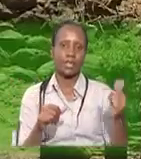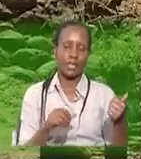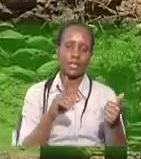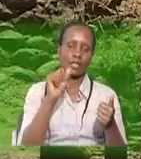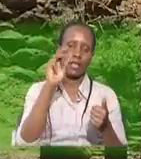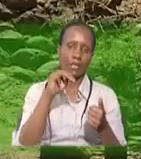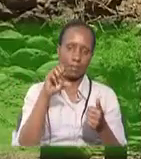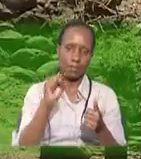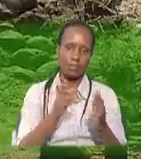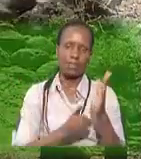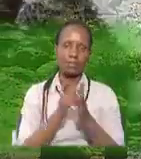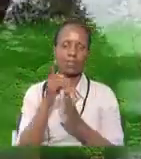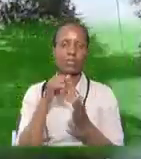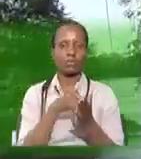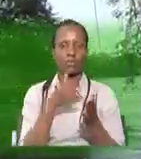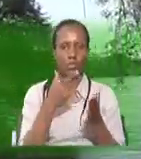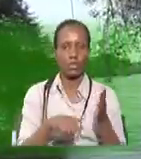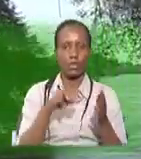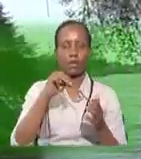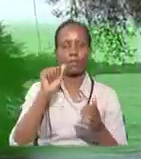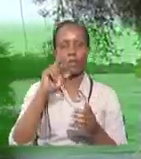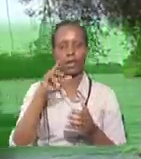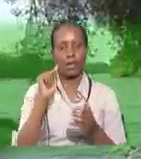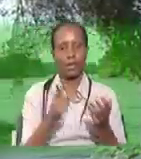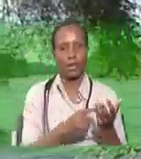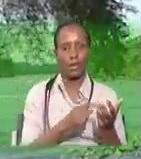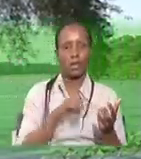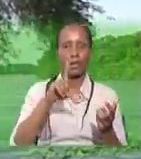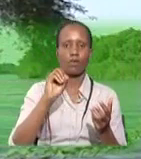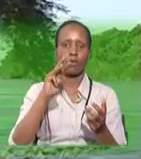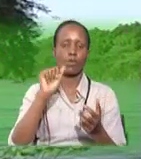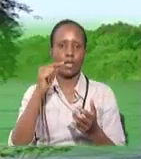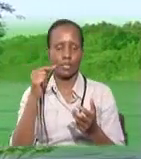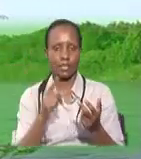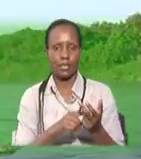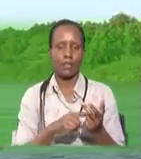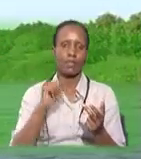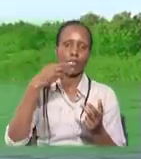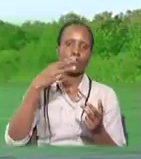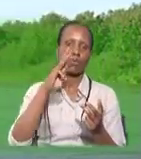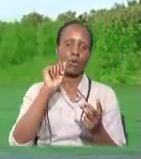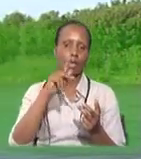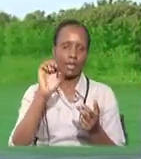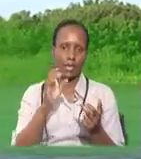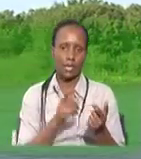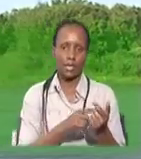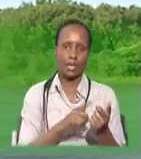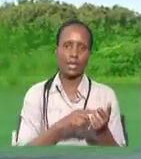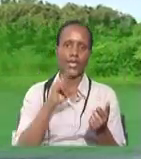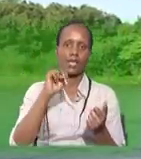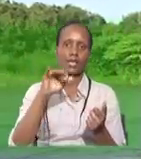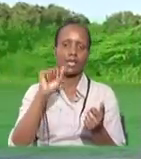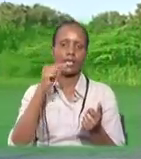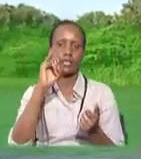Other dams to be developed for water storage include the Mara, Lowat, Thwake,